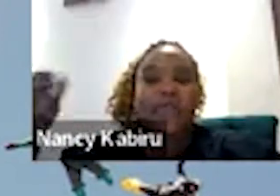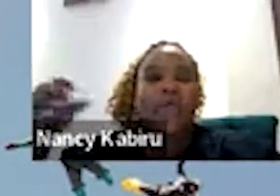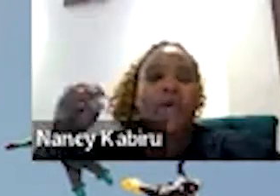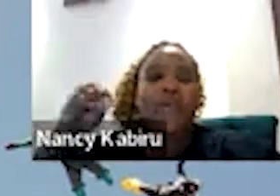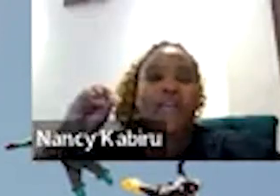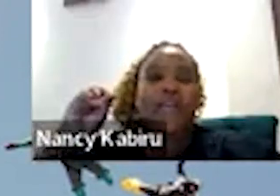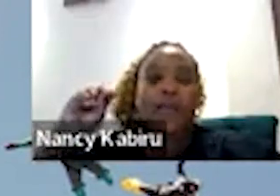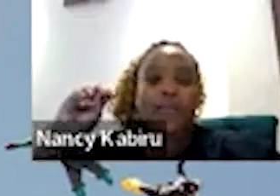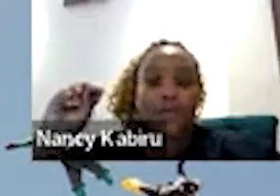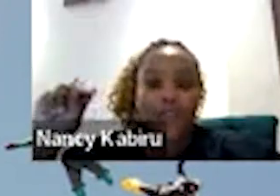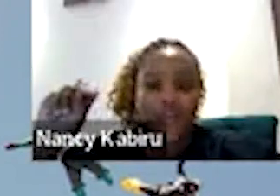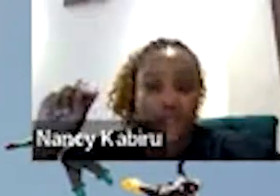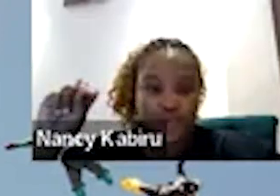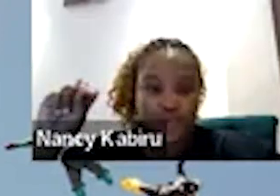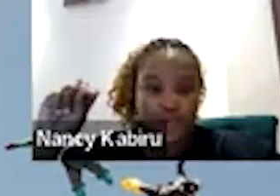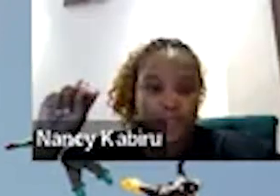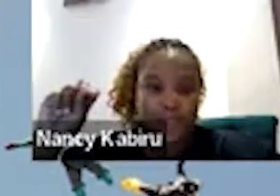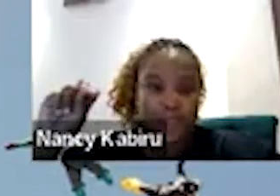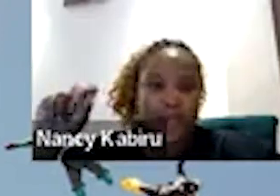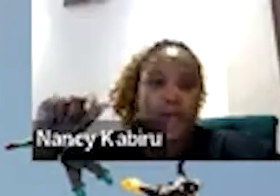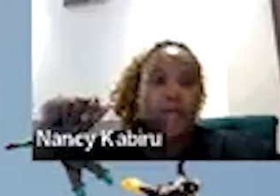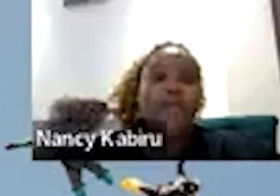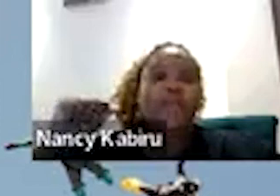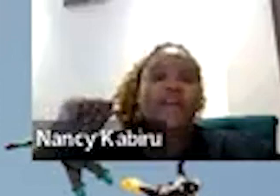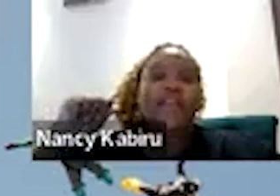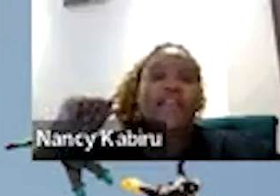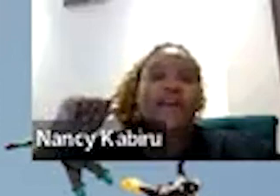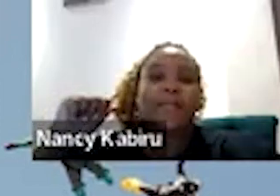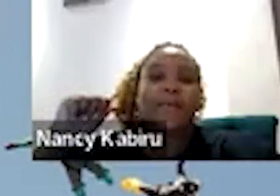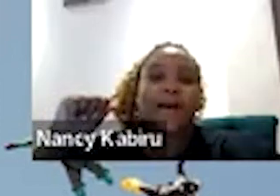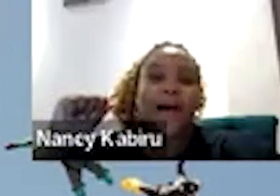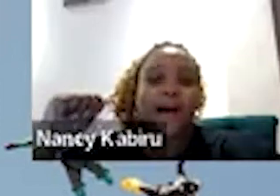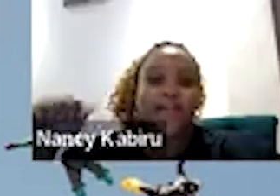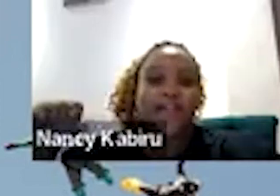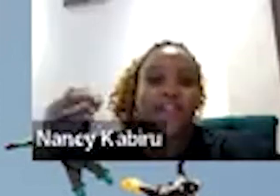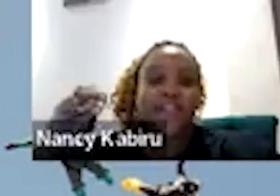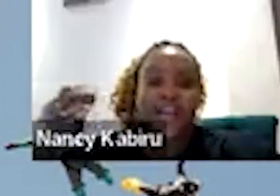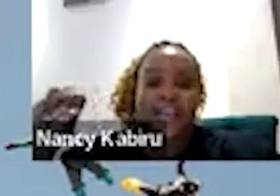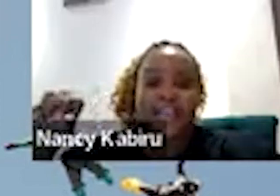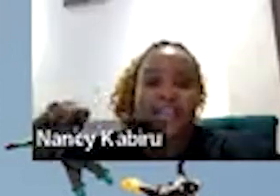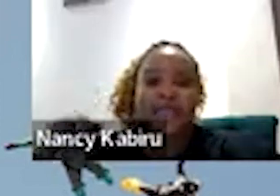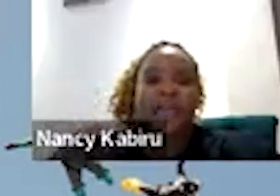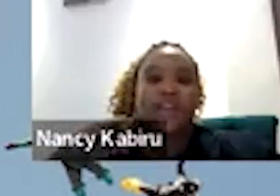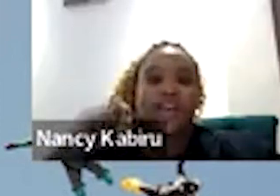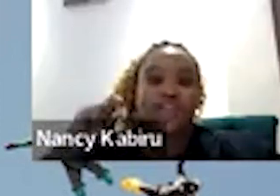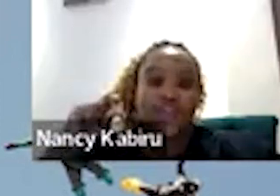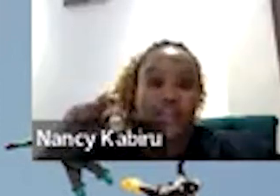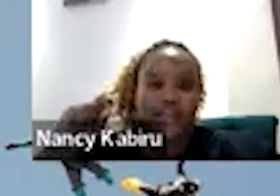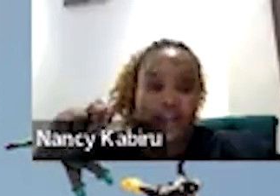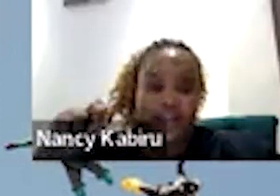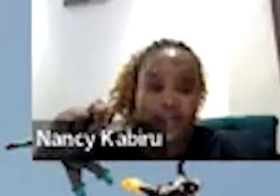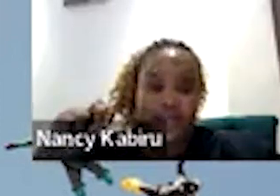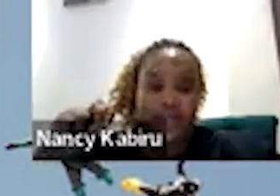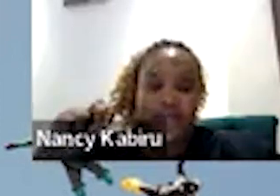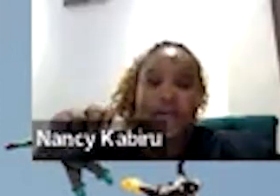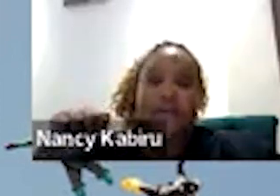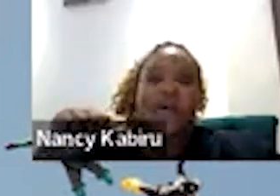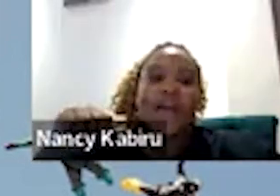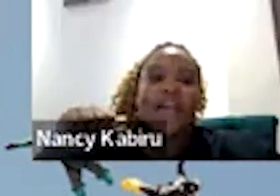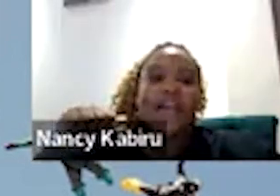you find them worrying more than usual, when you find them having challenges with enjoying